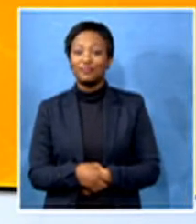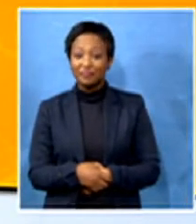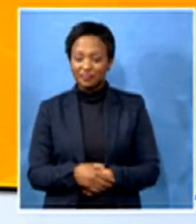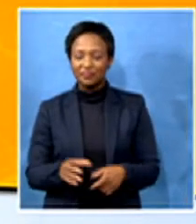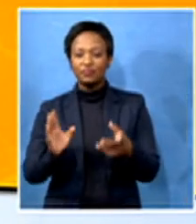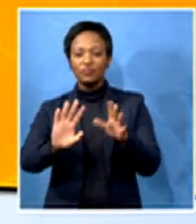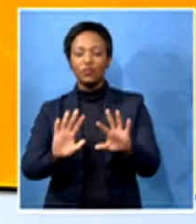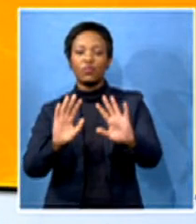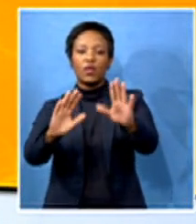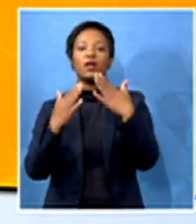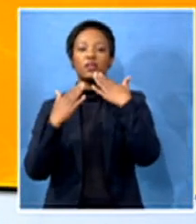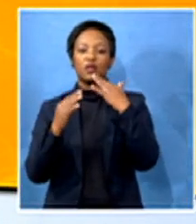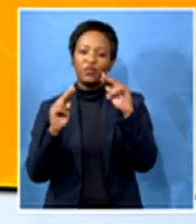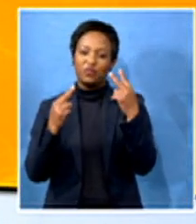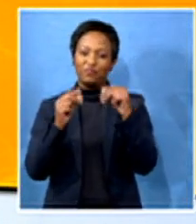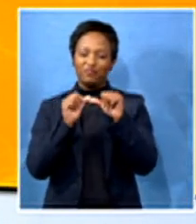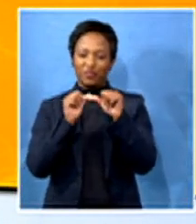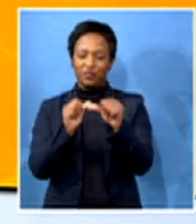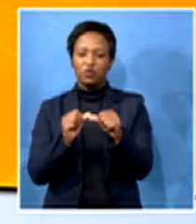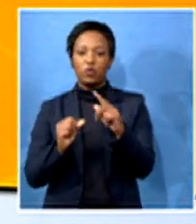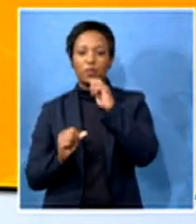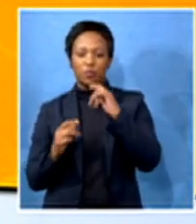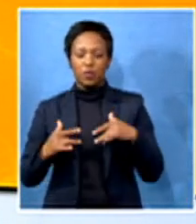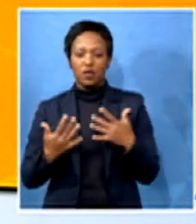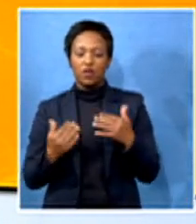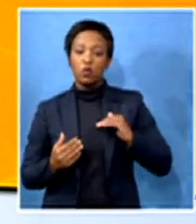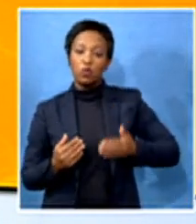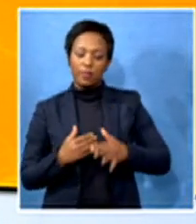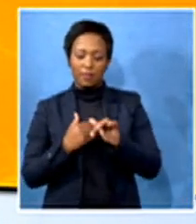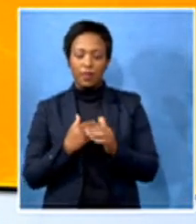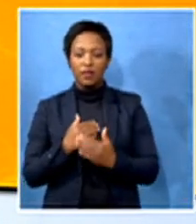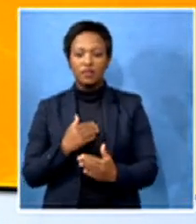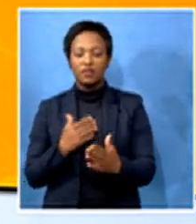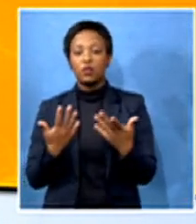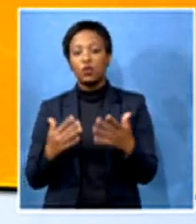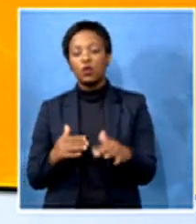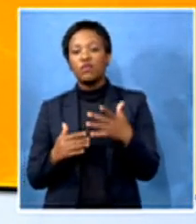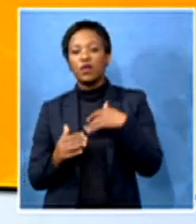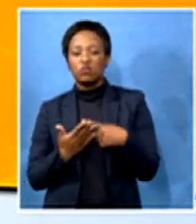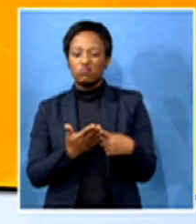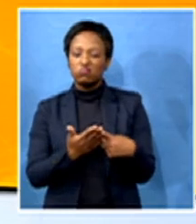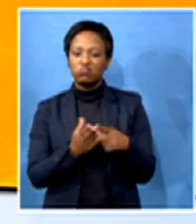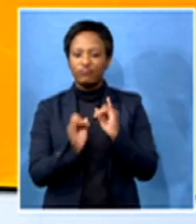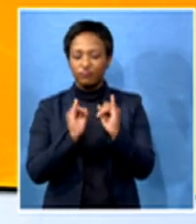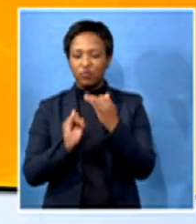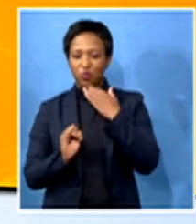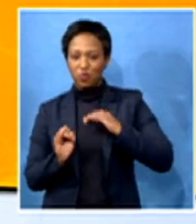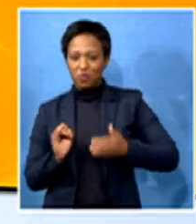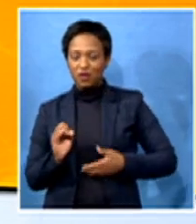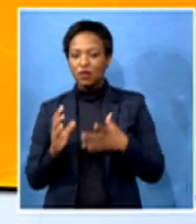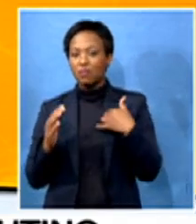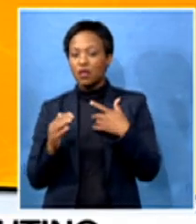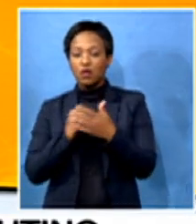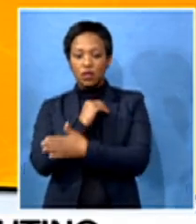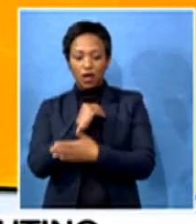Well, thanks for staying with us here on Morning Live. It is Women's Month, and speaking to women and, of course, not confining ourselves to the